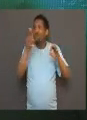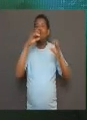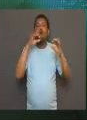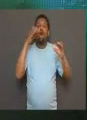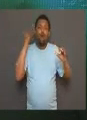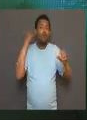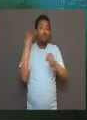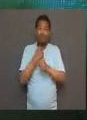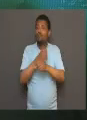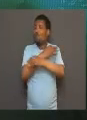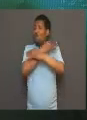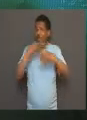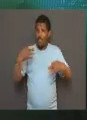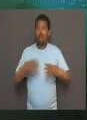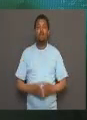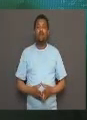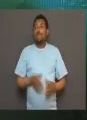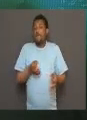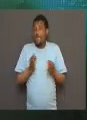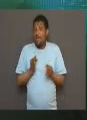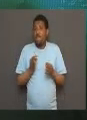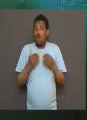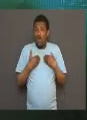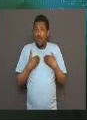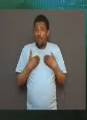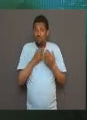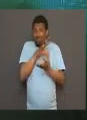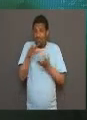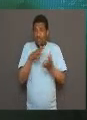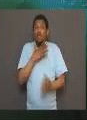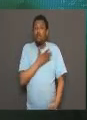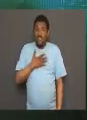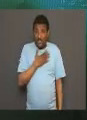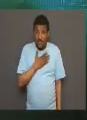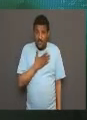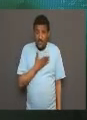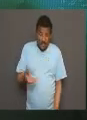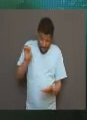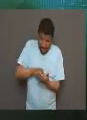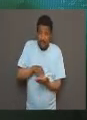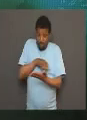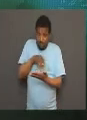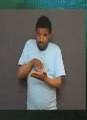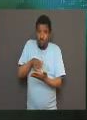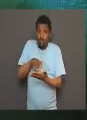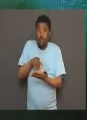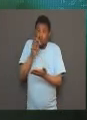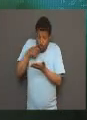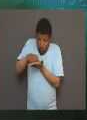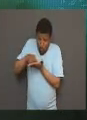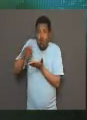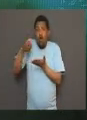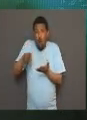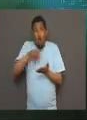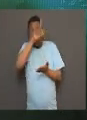very well. If you had trouble, please review your notes or ask your